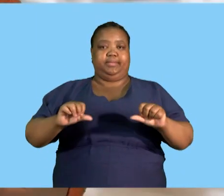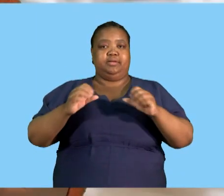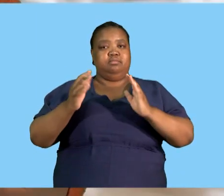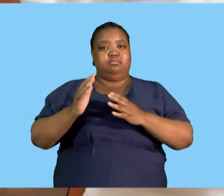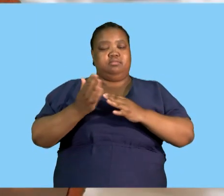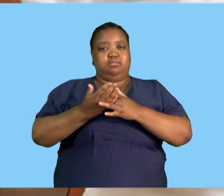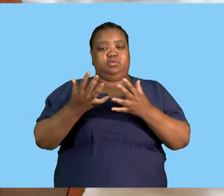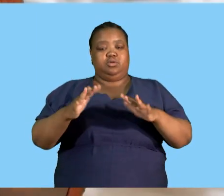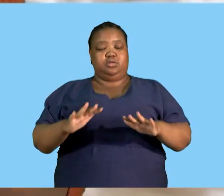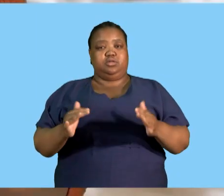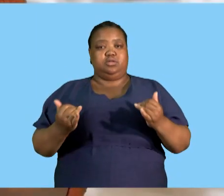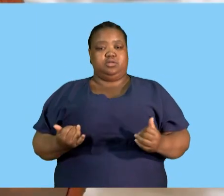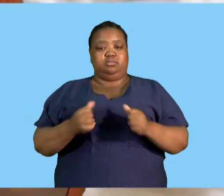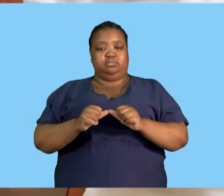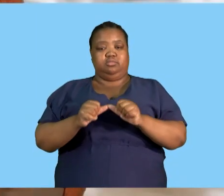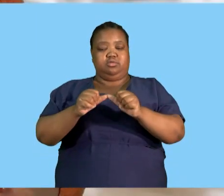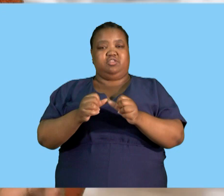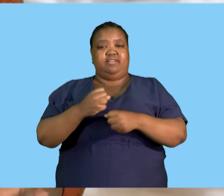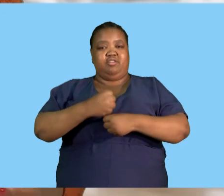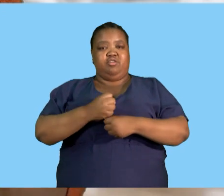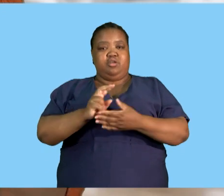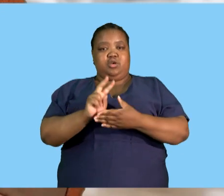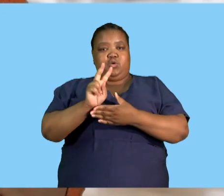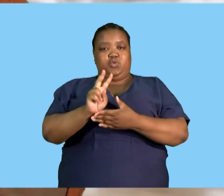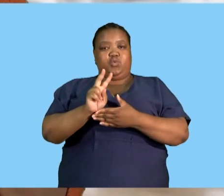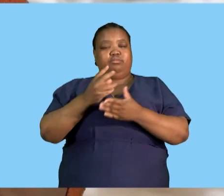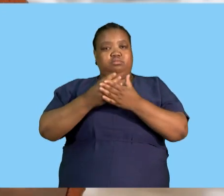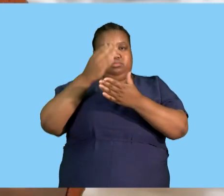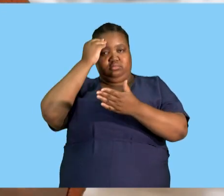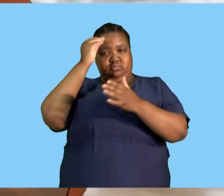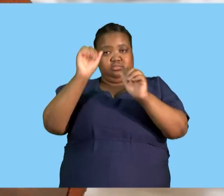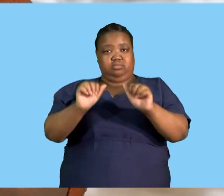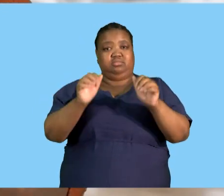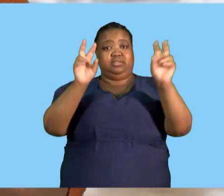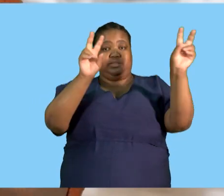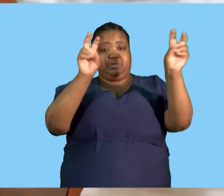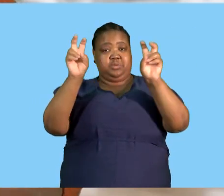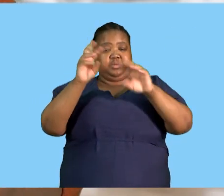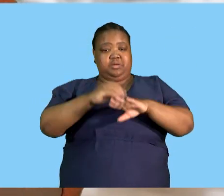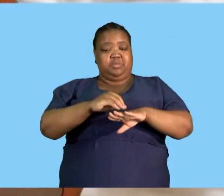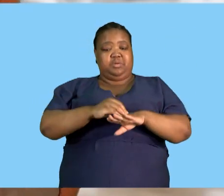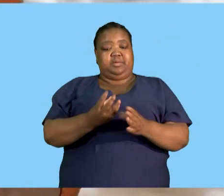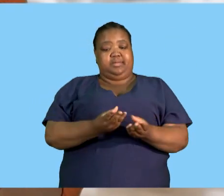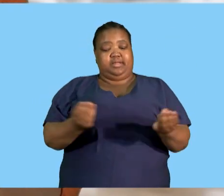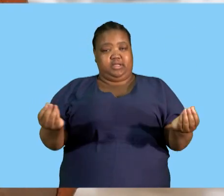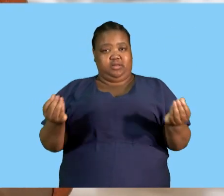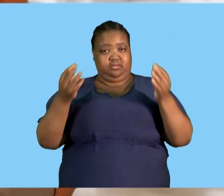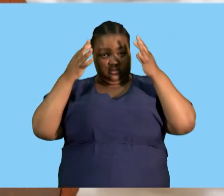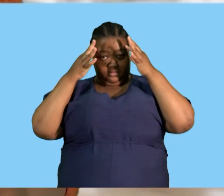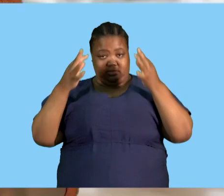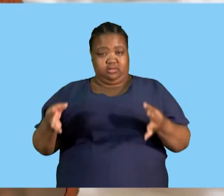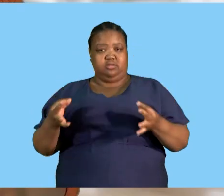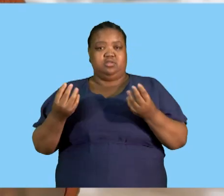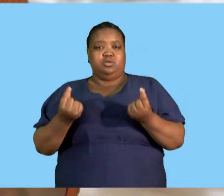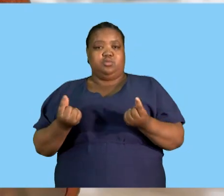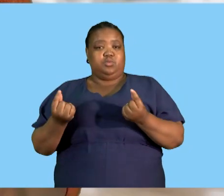Welcome back from the break. We will continue with our grade 12 lesson under the topic problem solving and decision making. So now